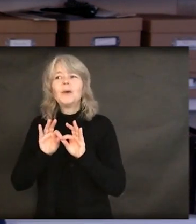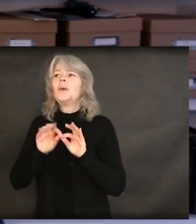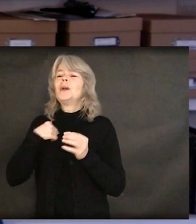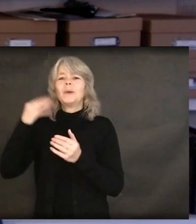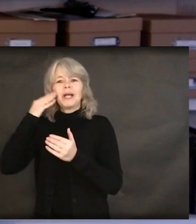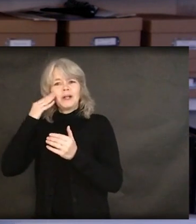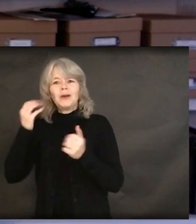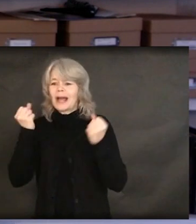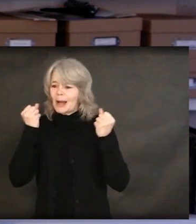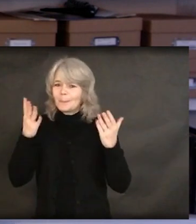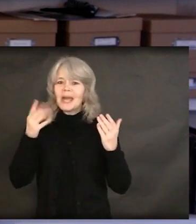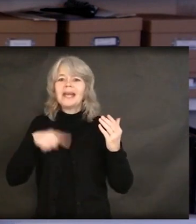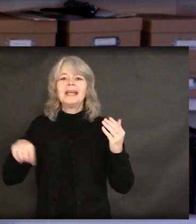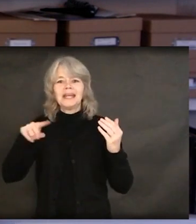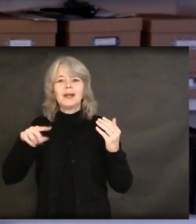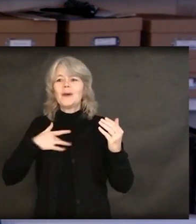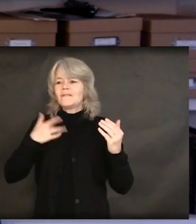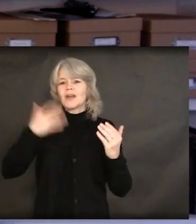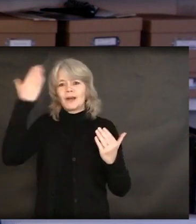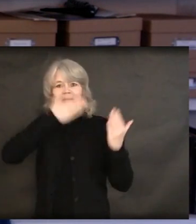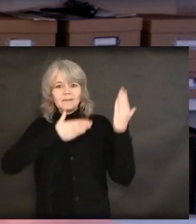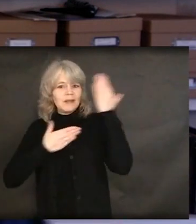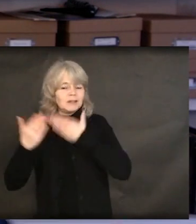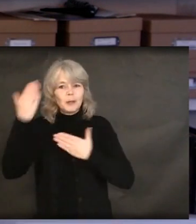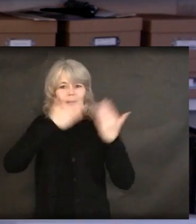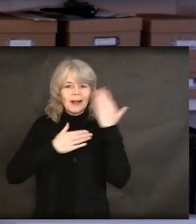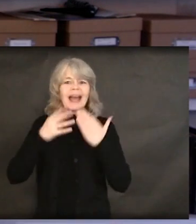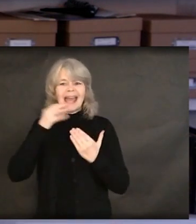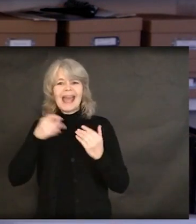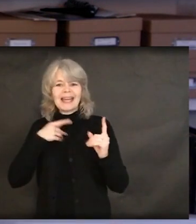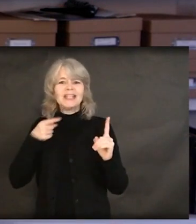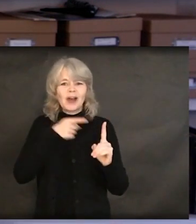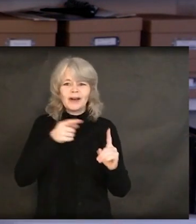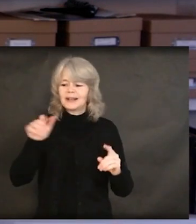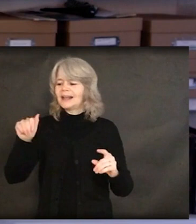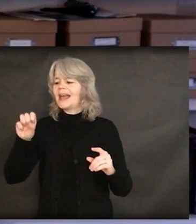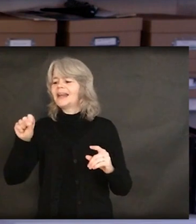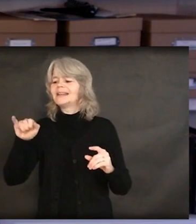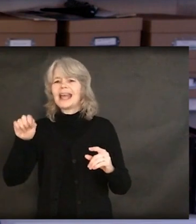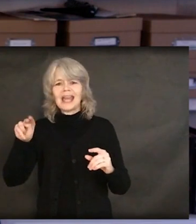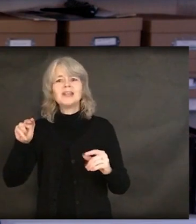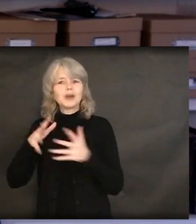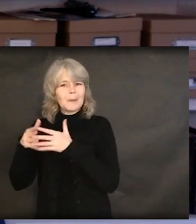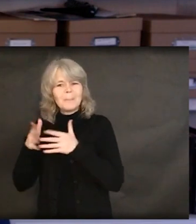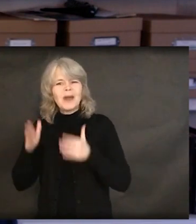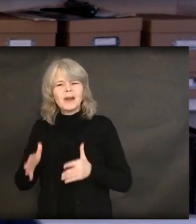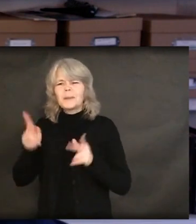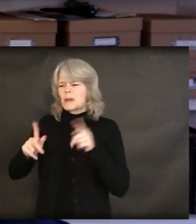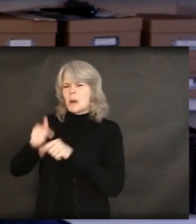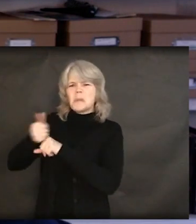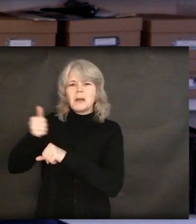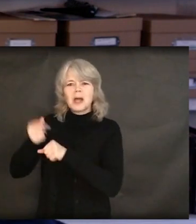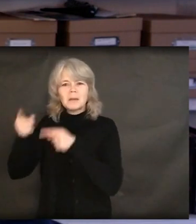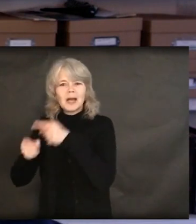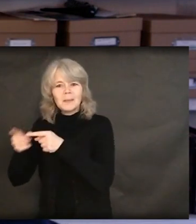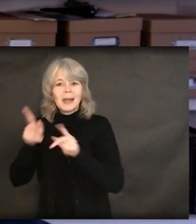learn anew how too many among us have felt invisible and targeted as Asian Americans, when we